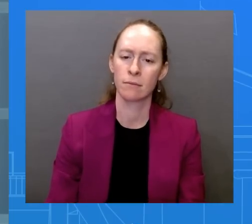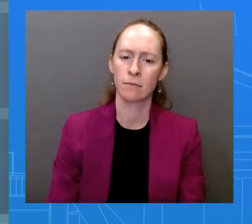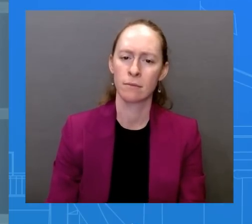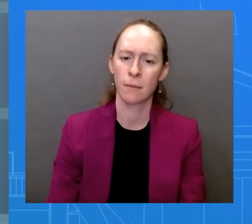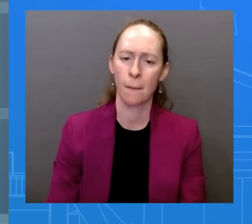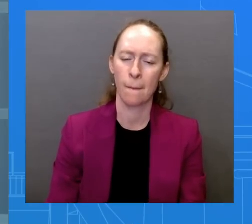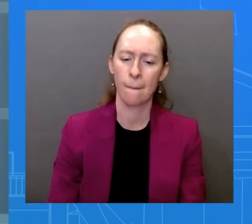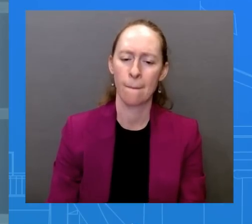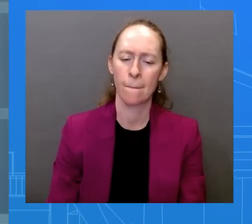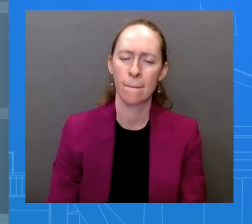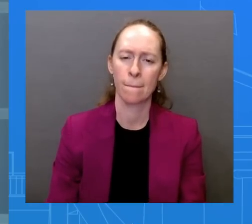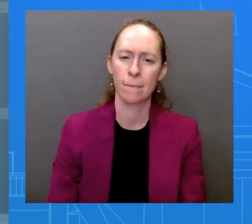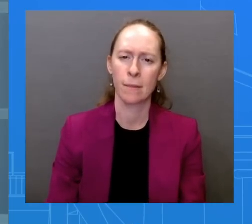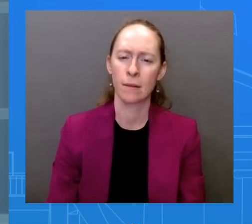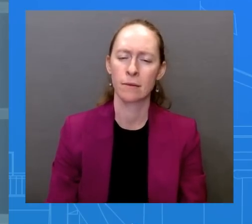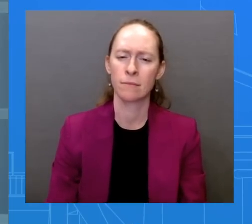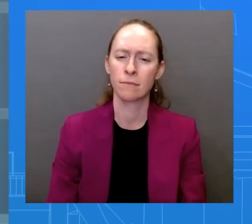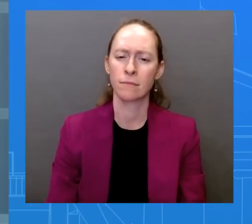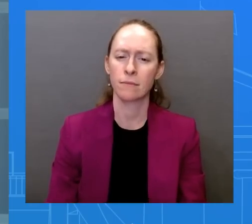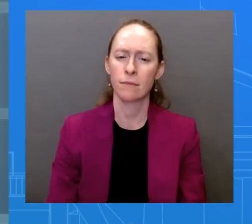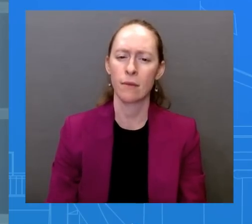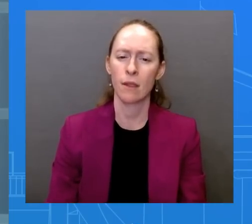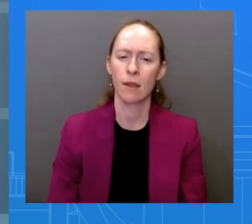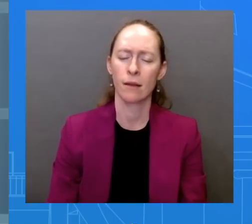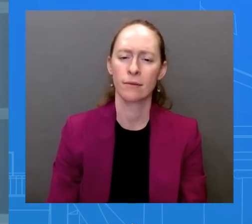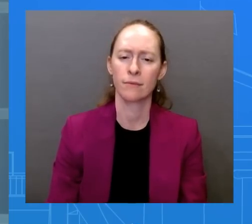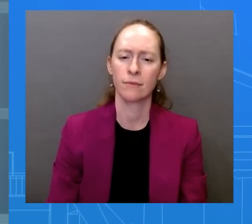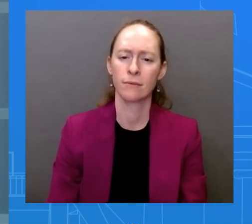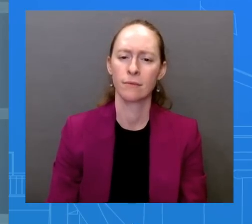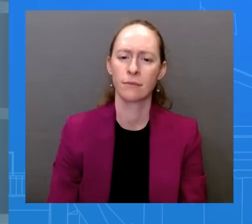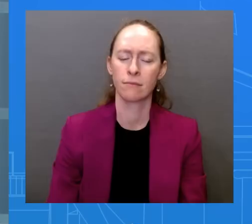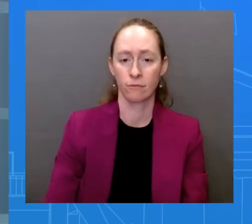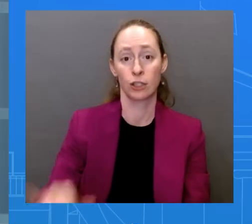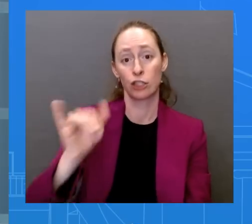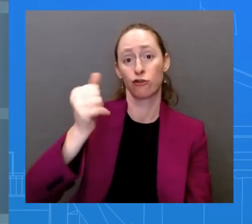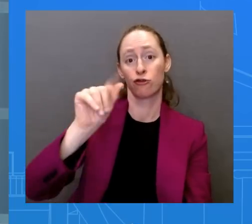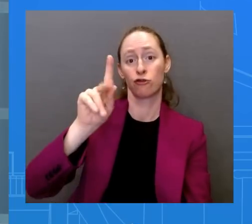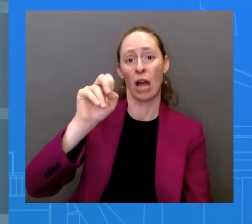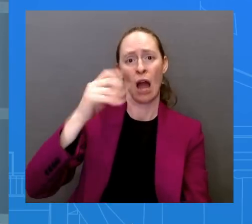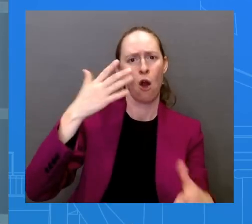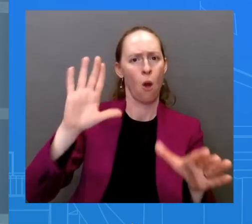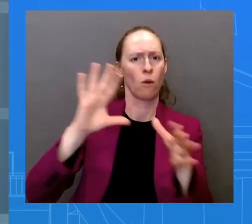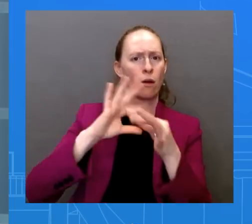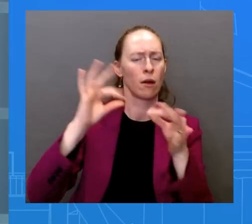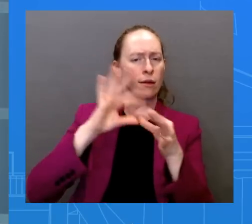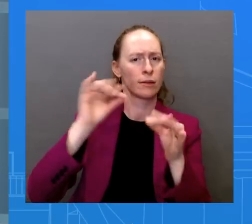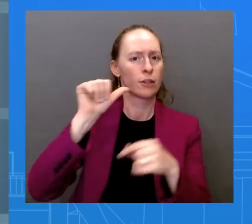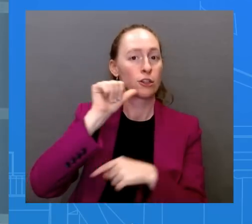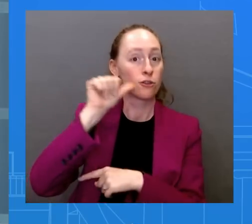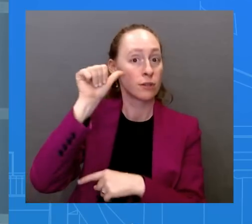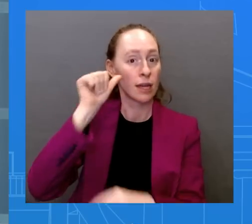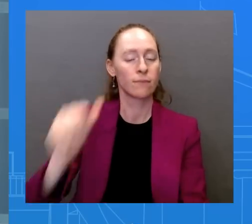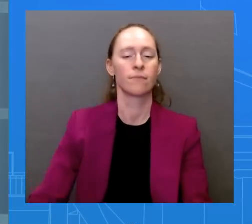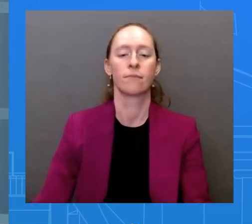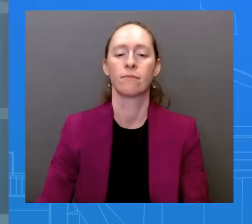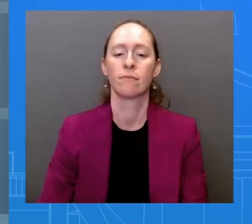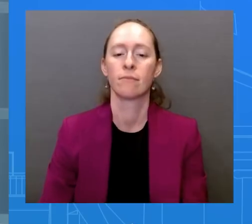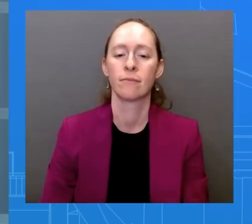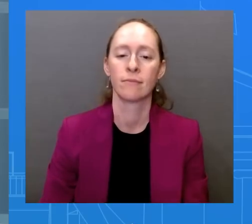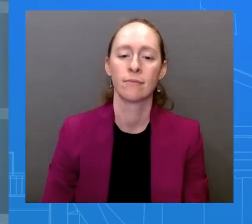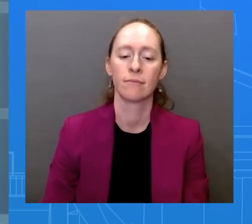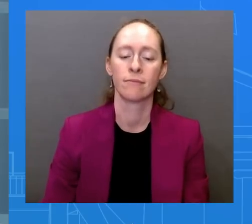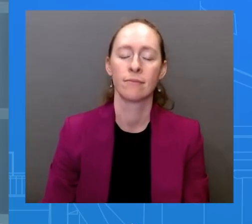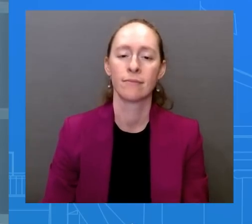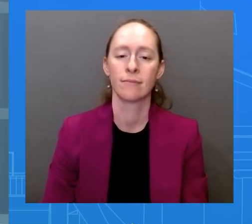Jake Sullivan said this yesterday as well, is that we have had private conversations. The